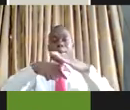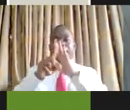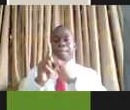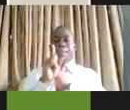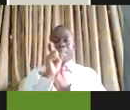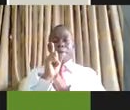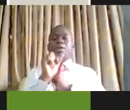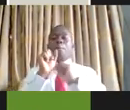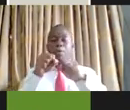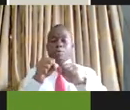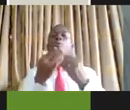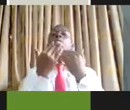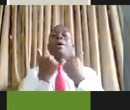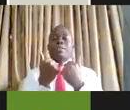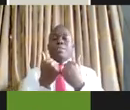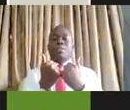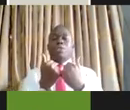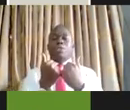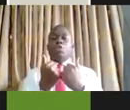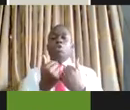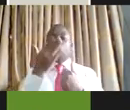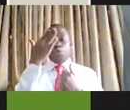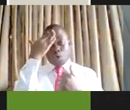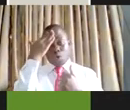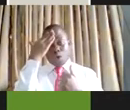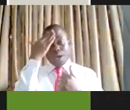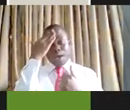will require to take into account the fact that